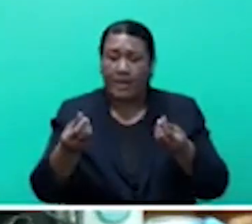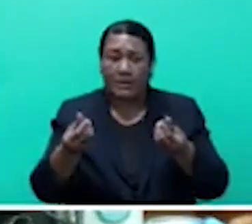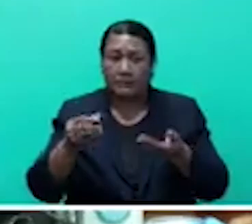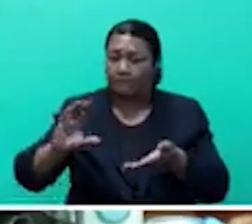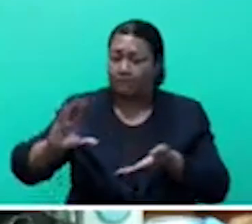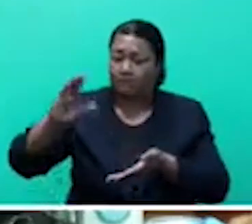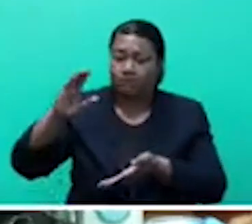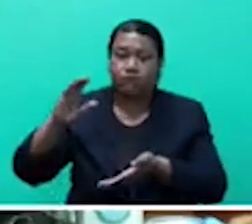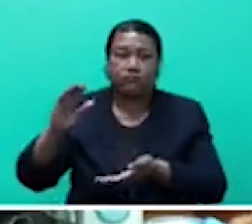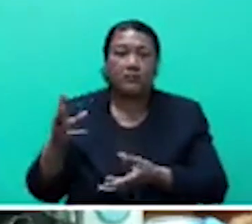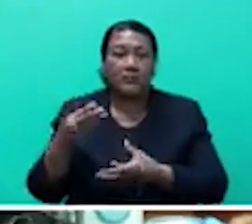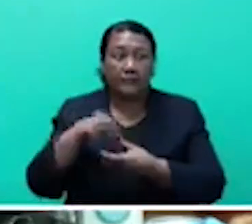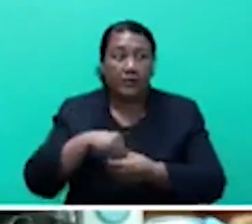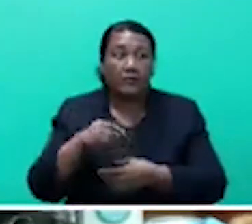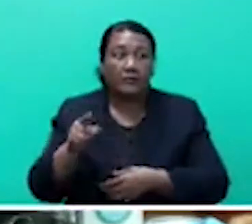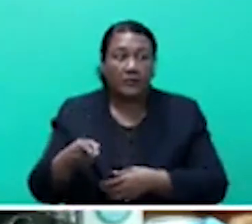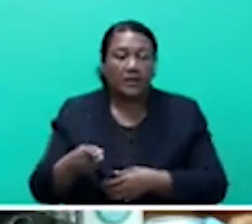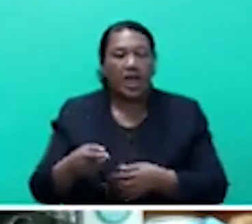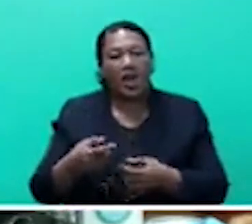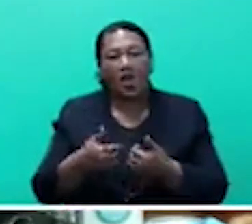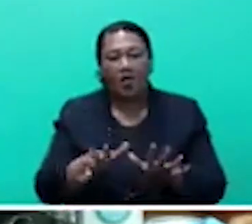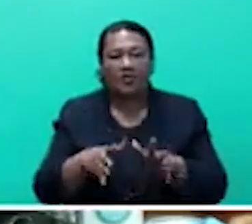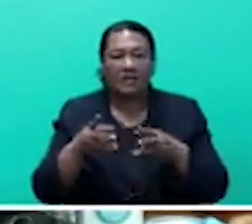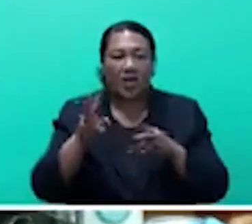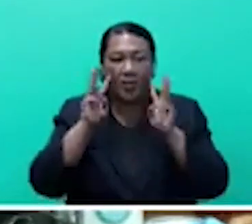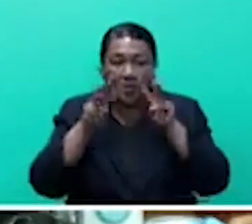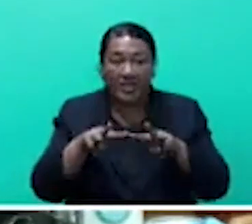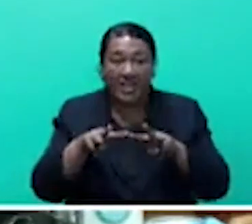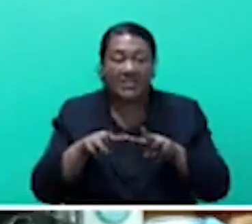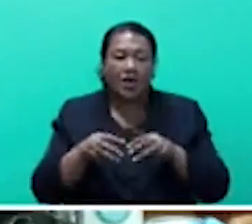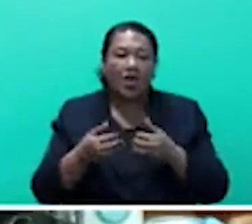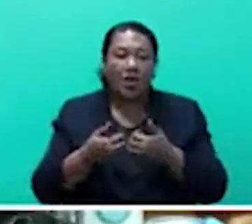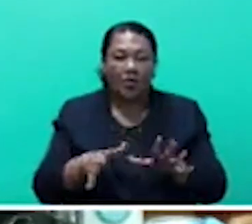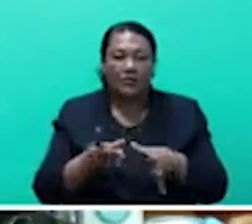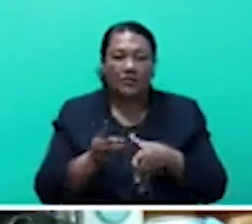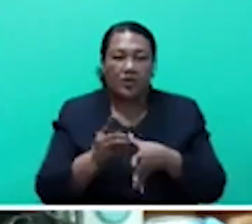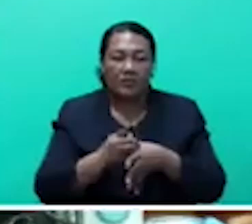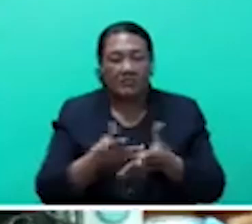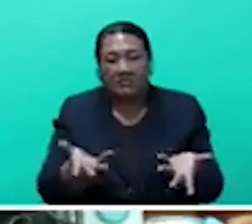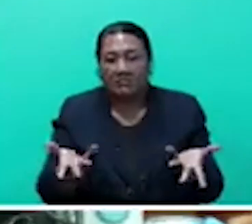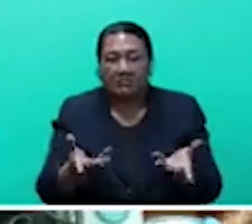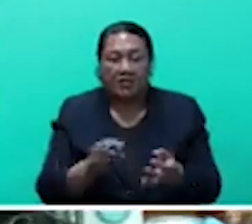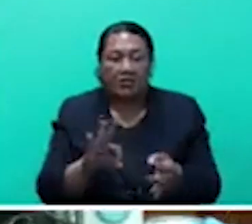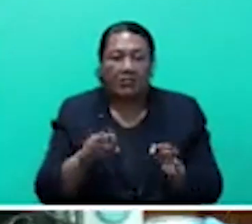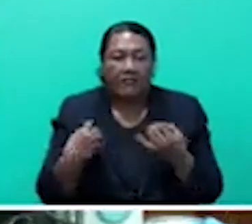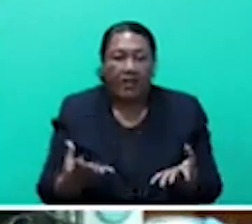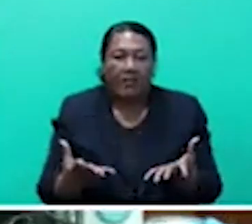Unfortunately, we have lost witnesses, and documents can no longer be spoken to or